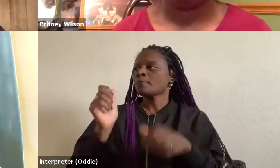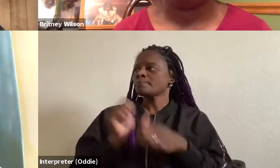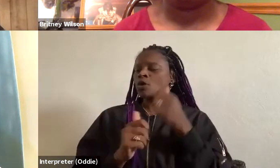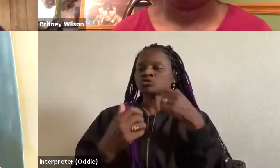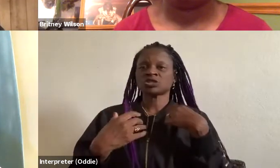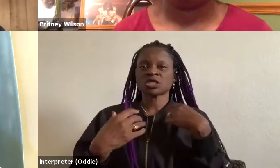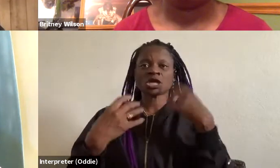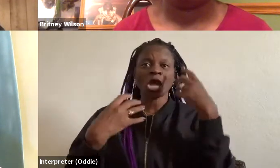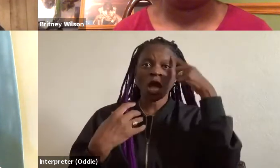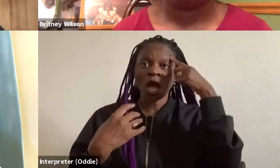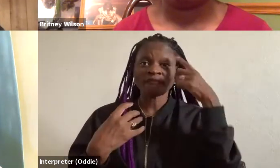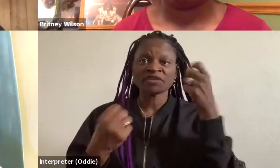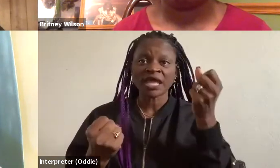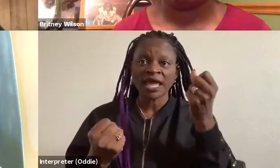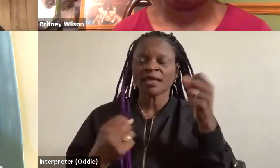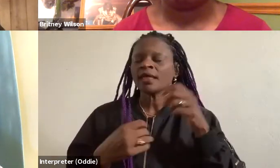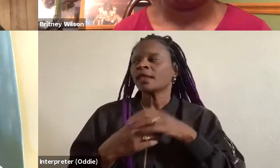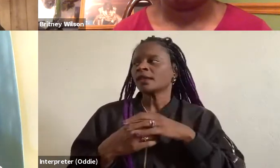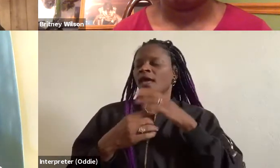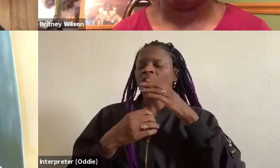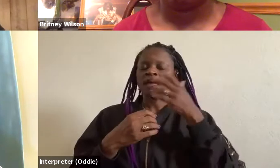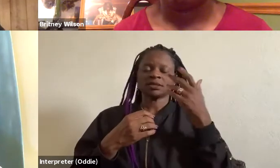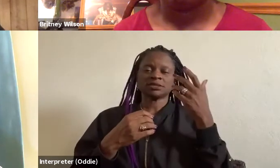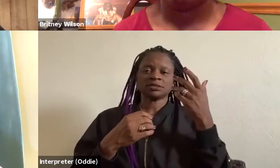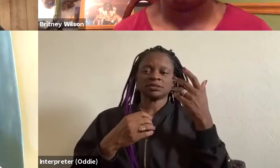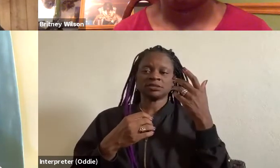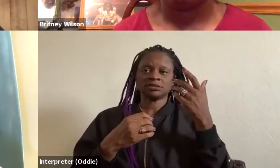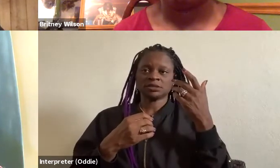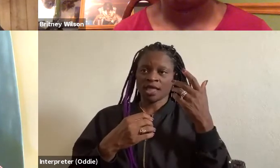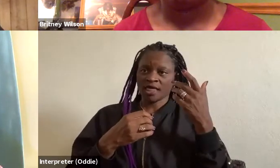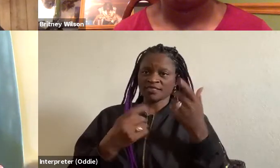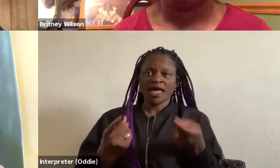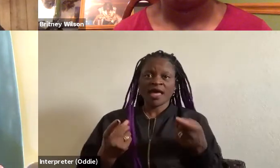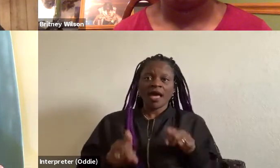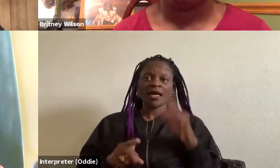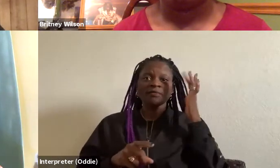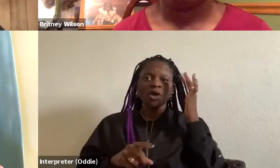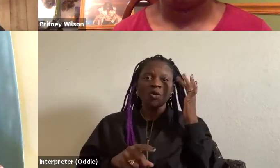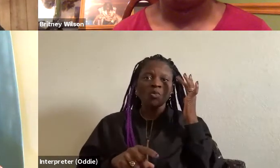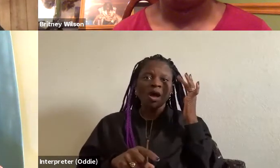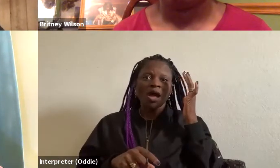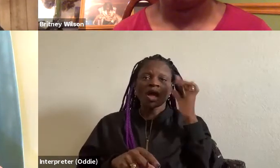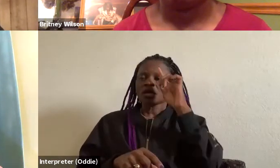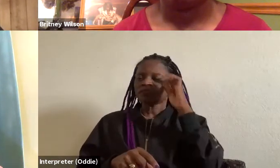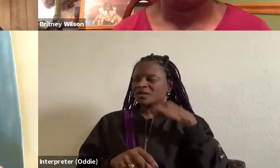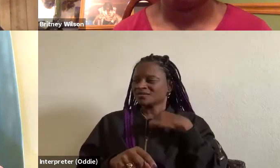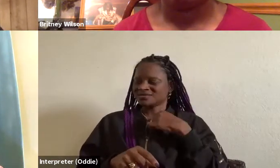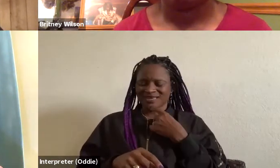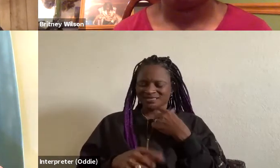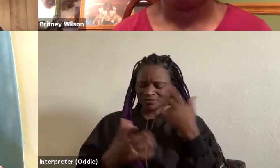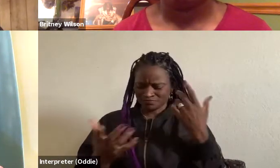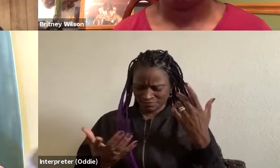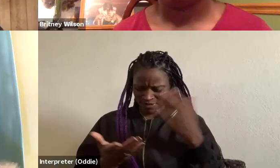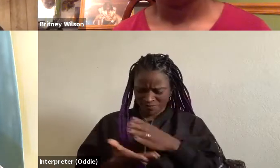in my entire life. And literally, that's just because I stopped saying, let me stop trying to please people